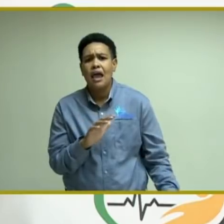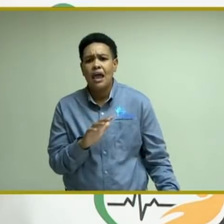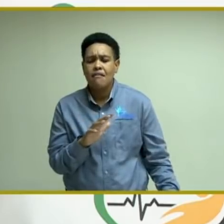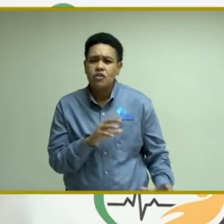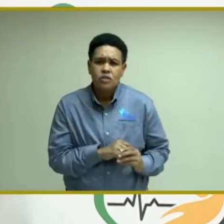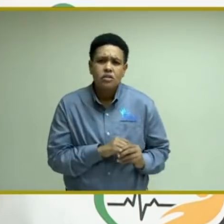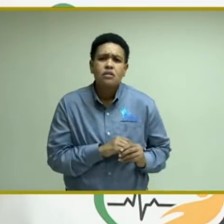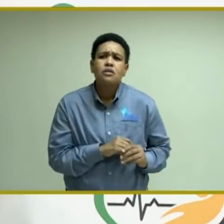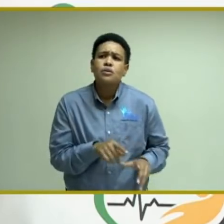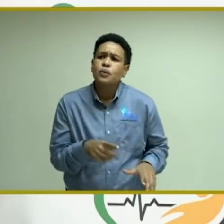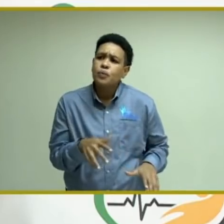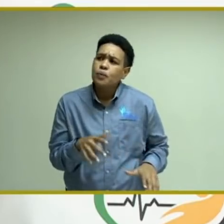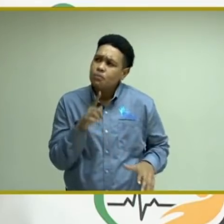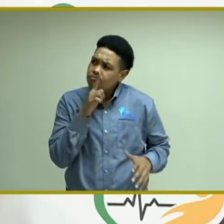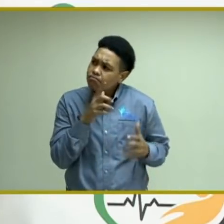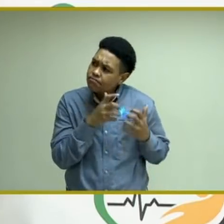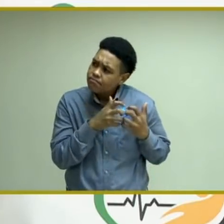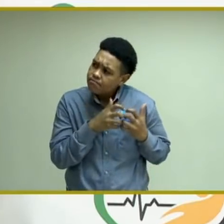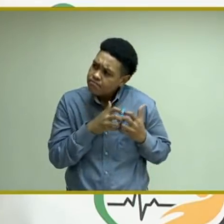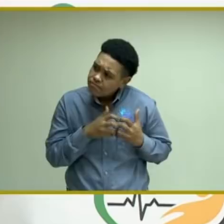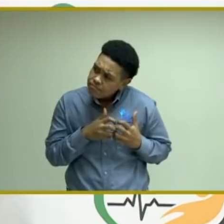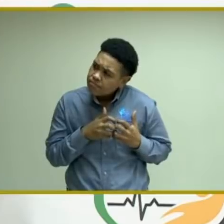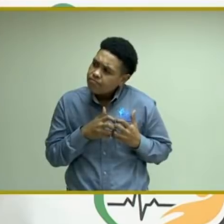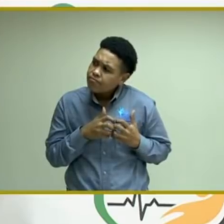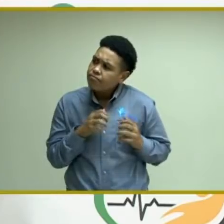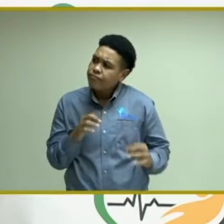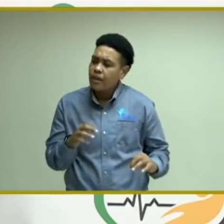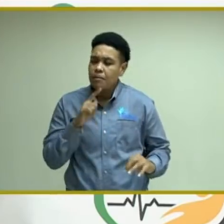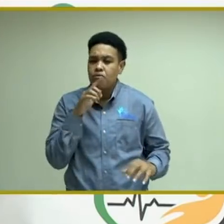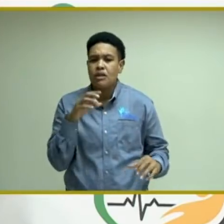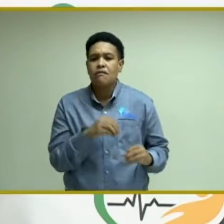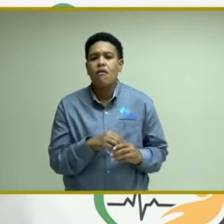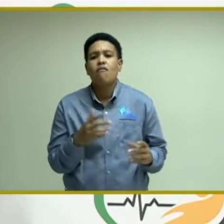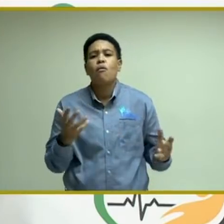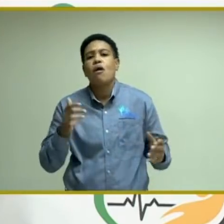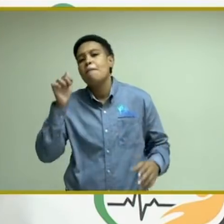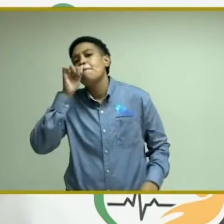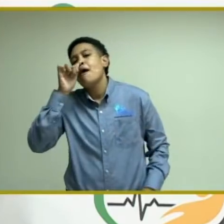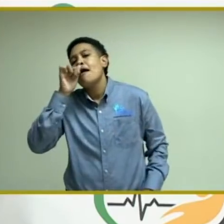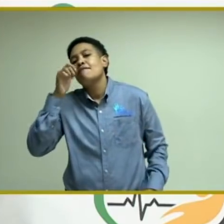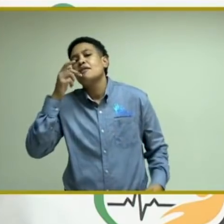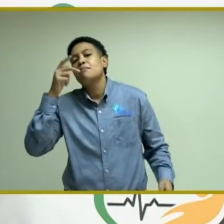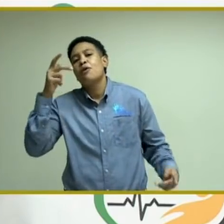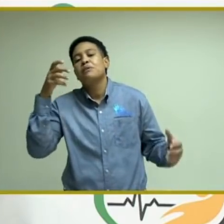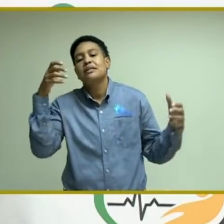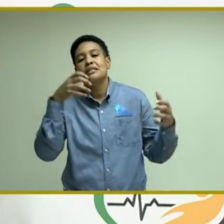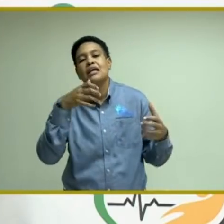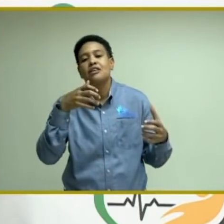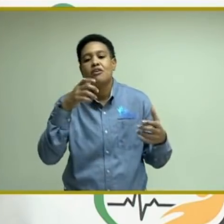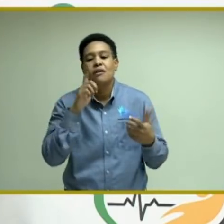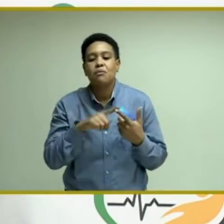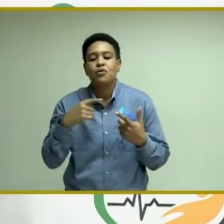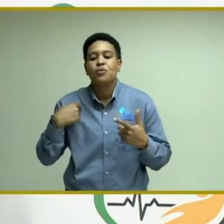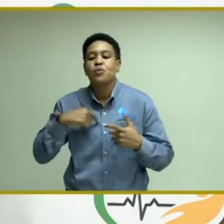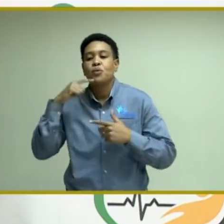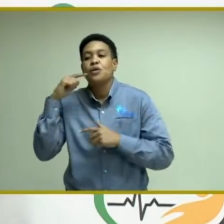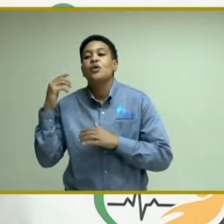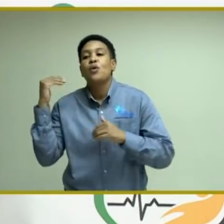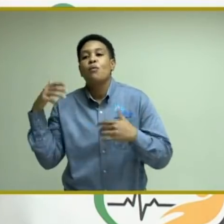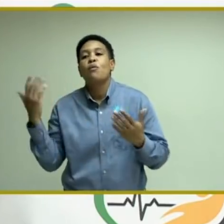been a very collaborative one, involving, of course, private, public sector. And we're hoping